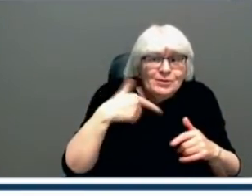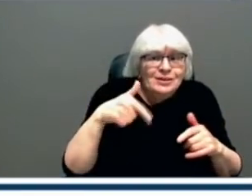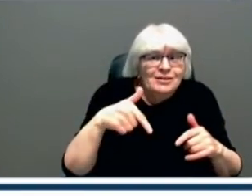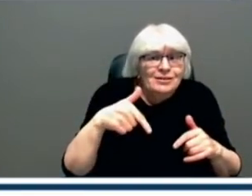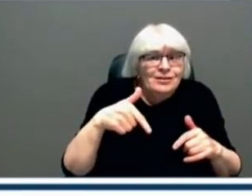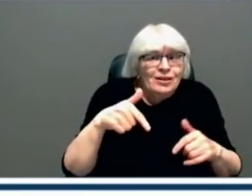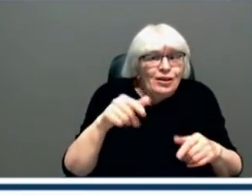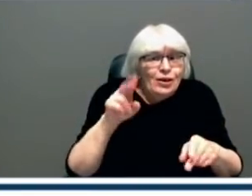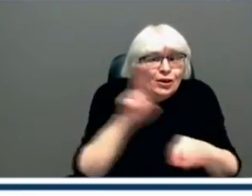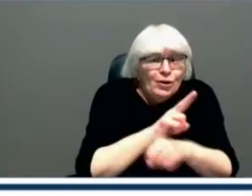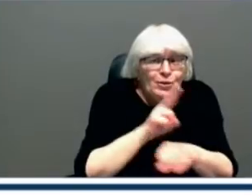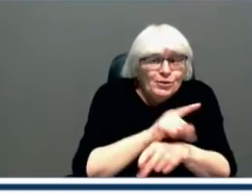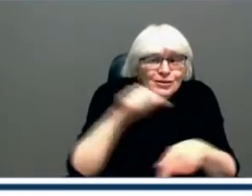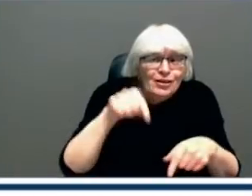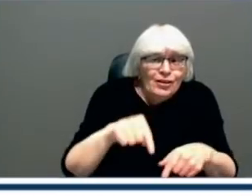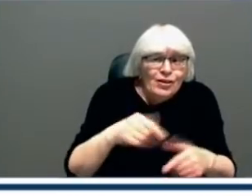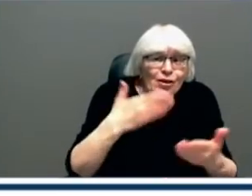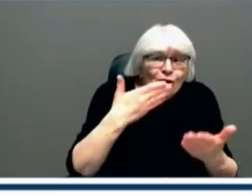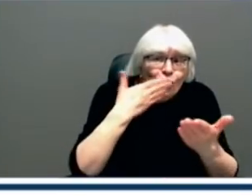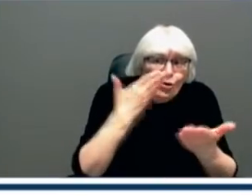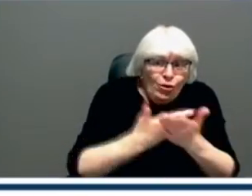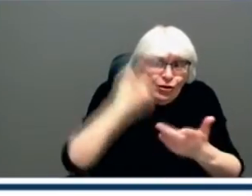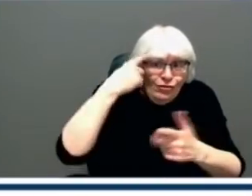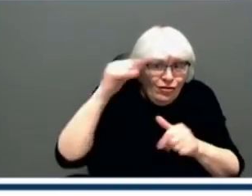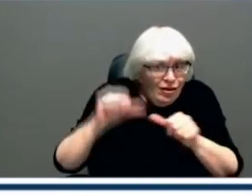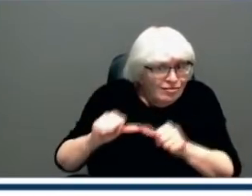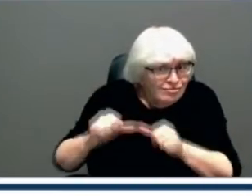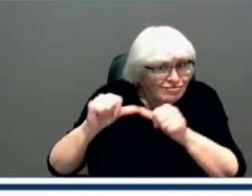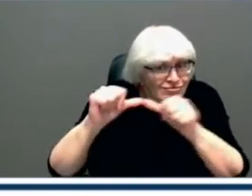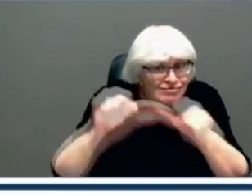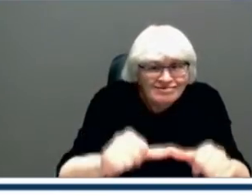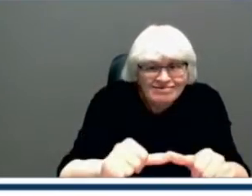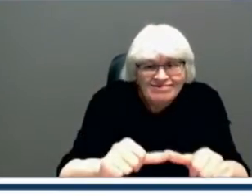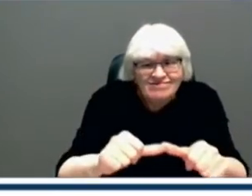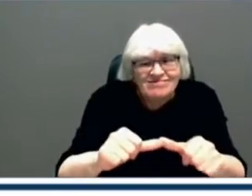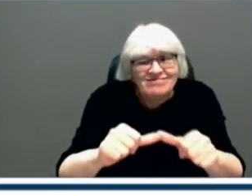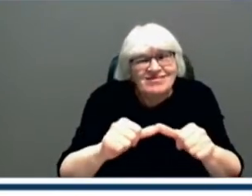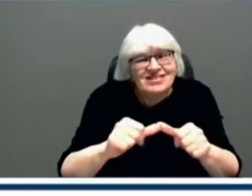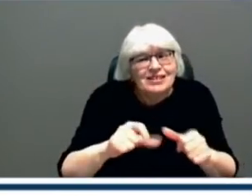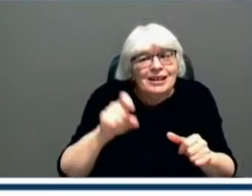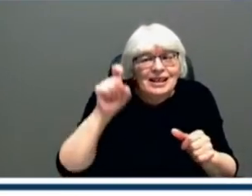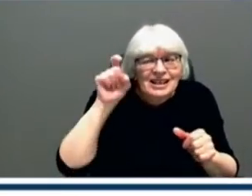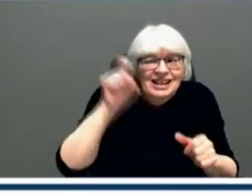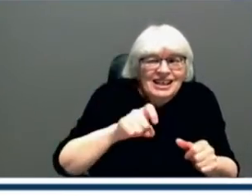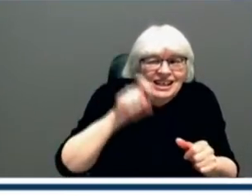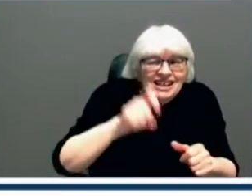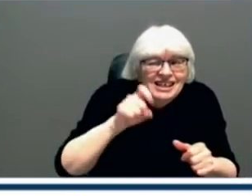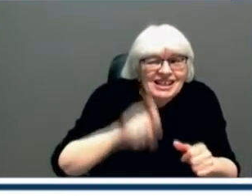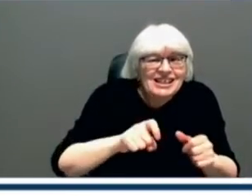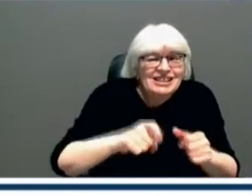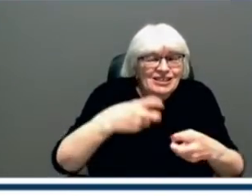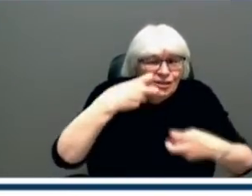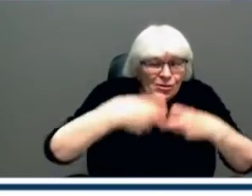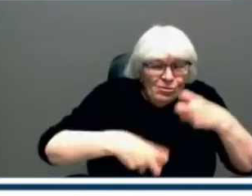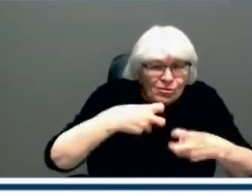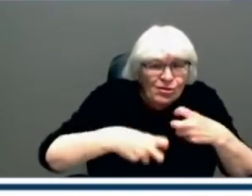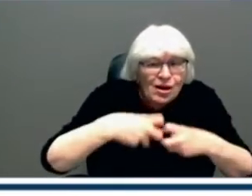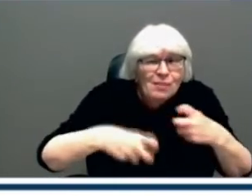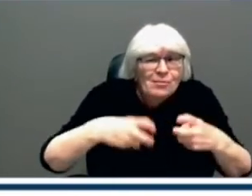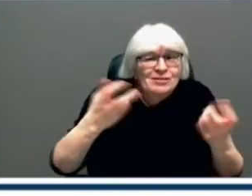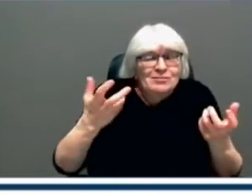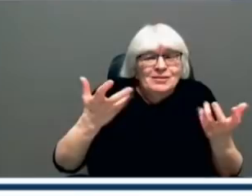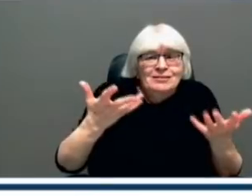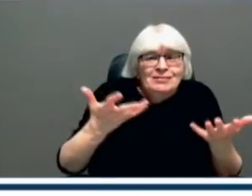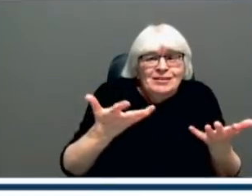measures. Again, both because of the harms they can create, but also their effectiveness does wane. As I just said, it's